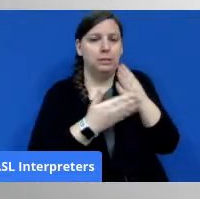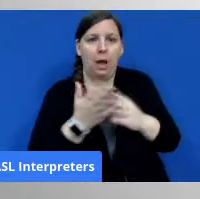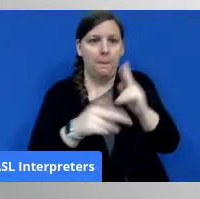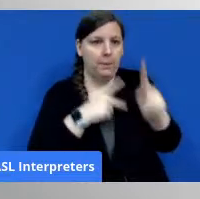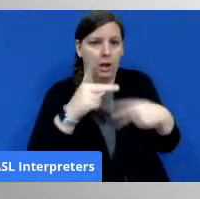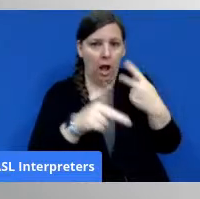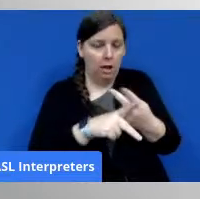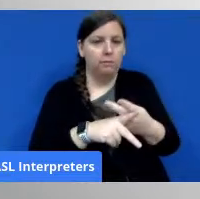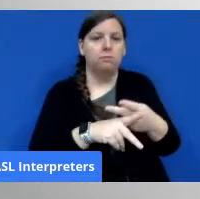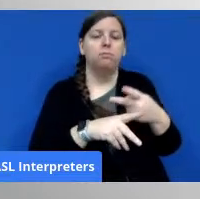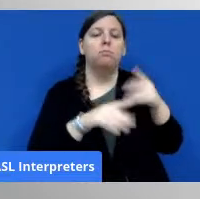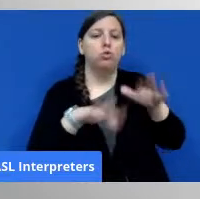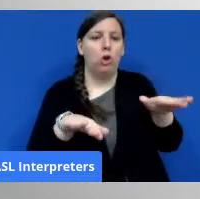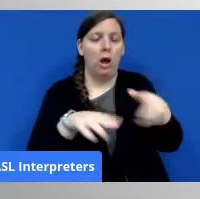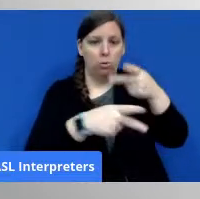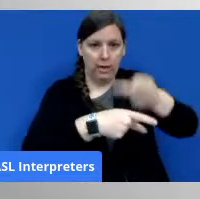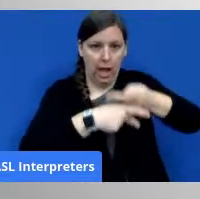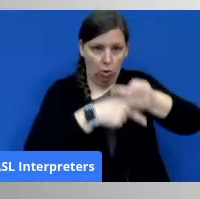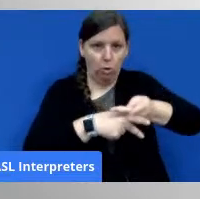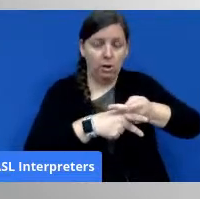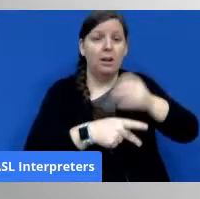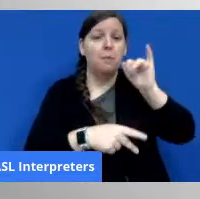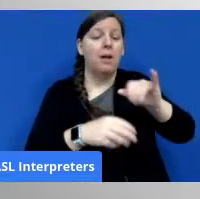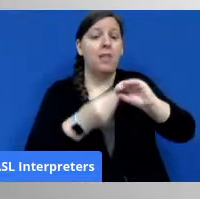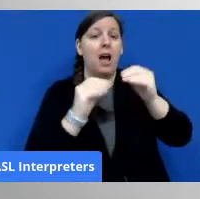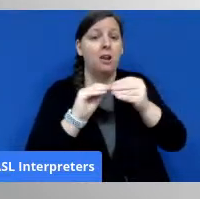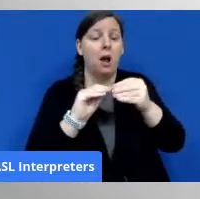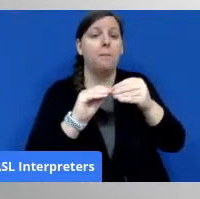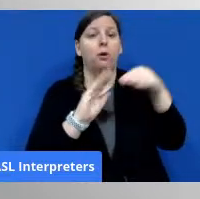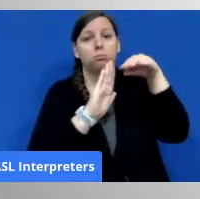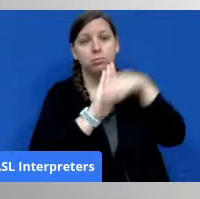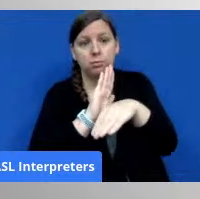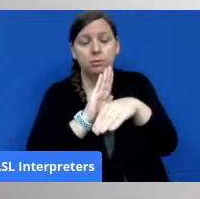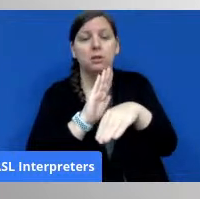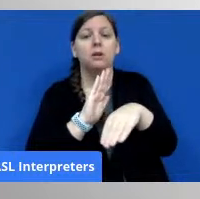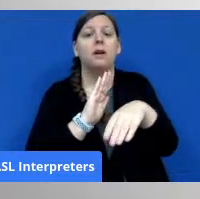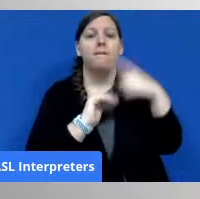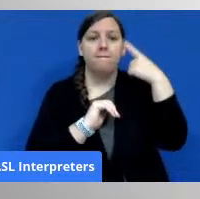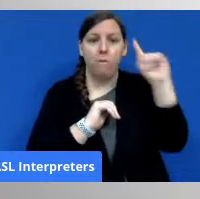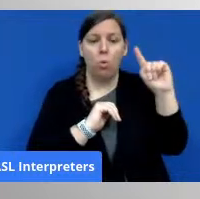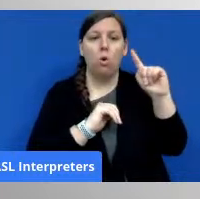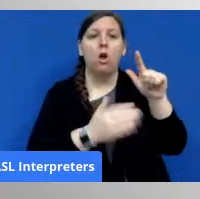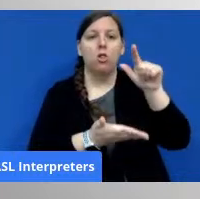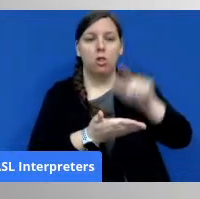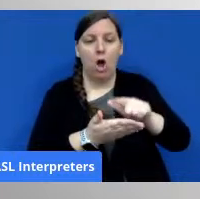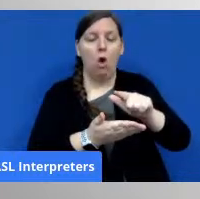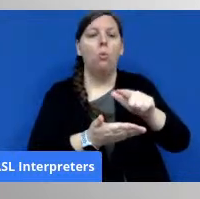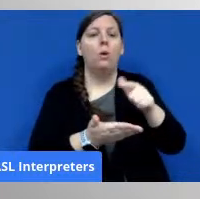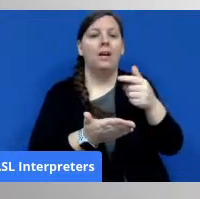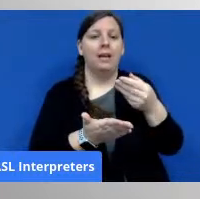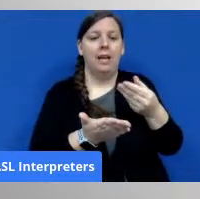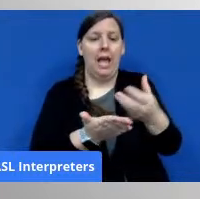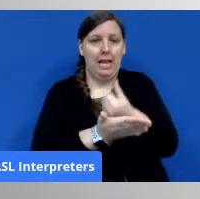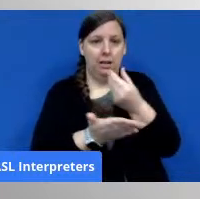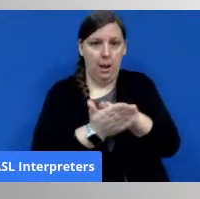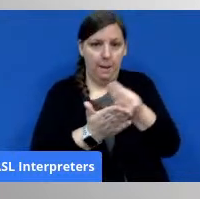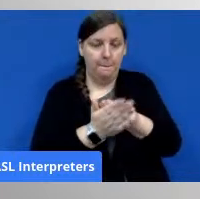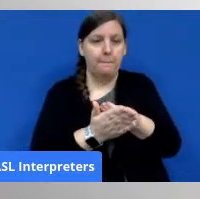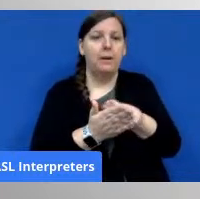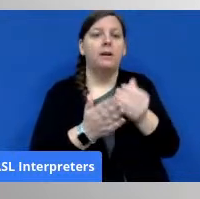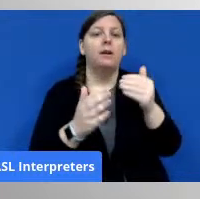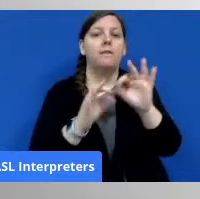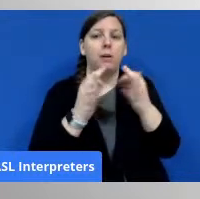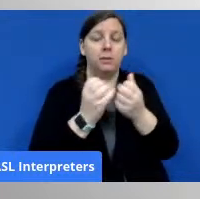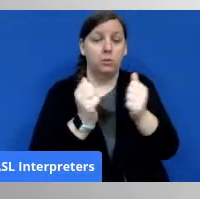both of these graphs whenever you look at low-income families with young children, okay? We also asked questions about